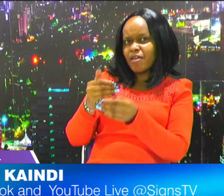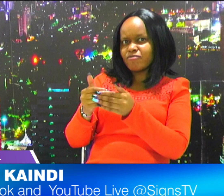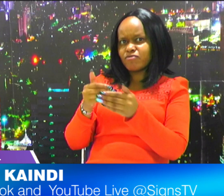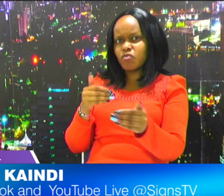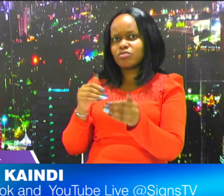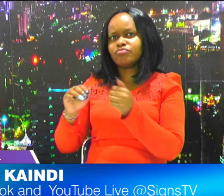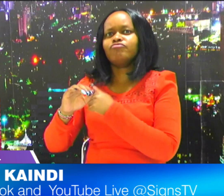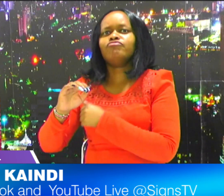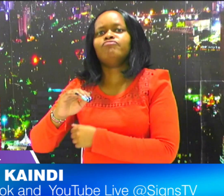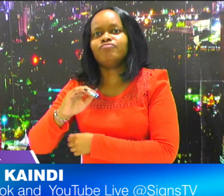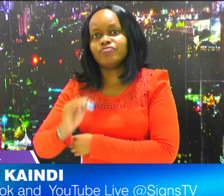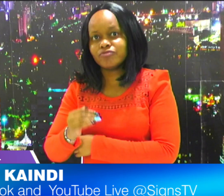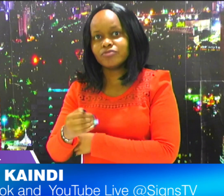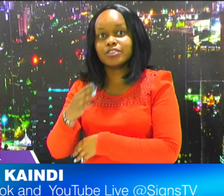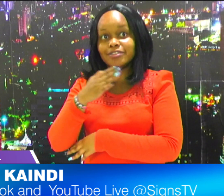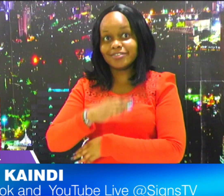county assembly.